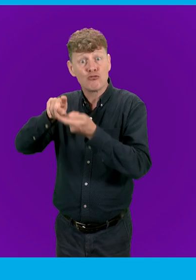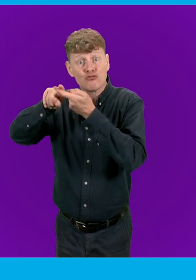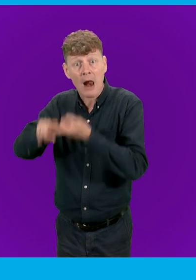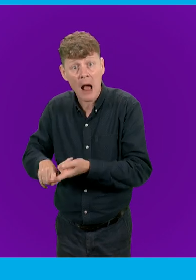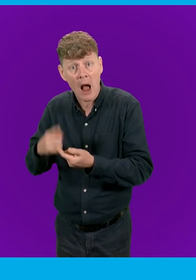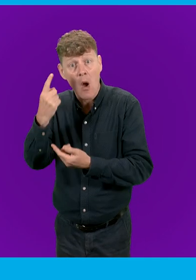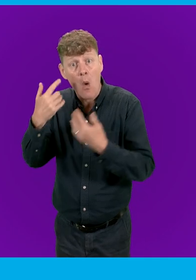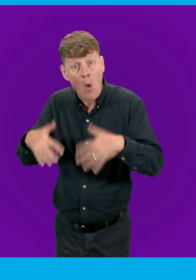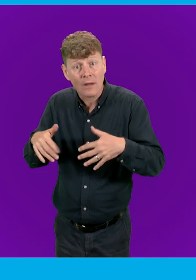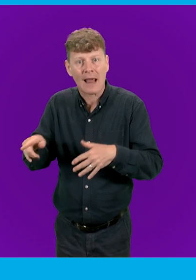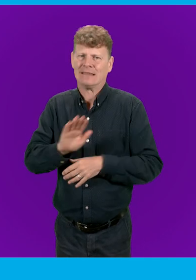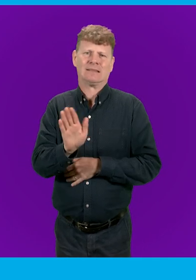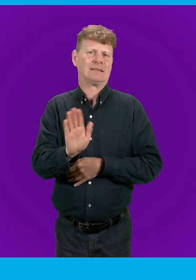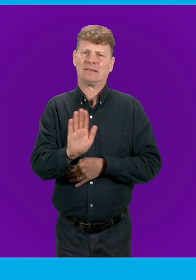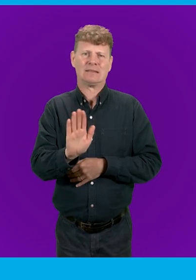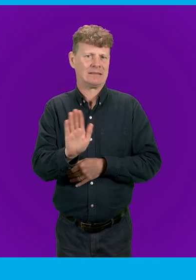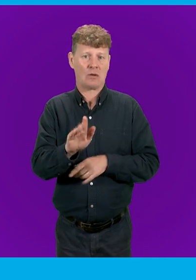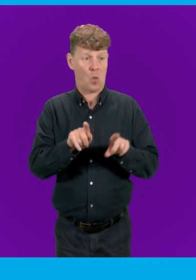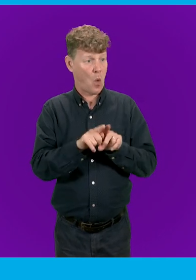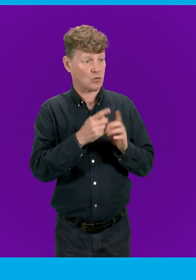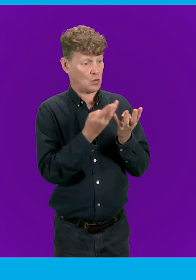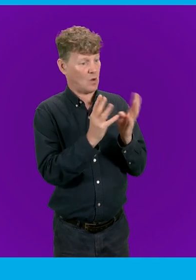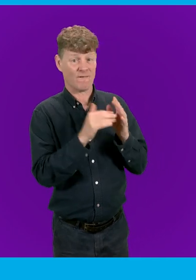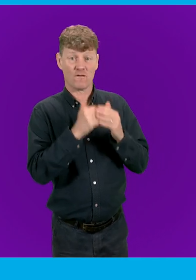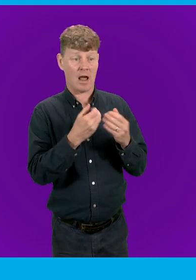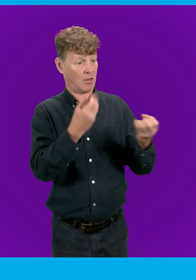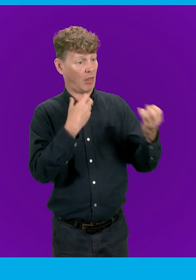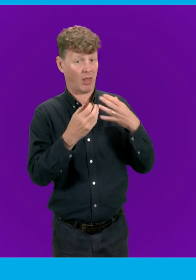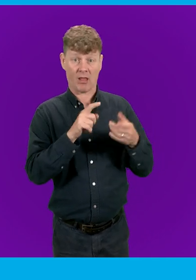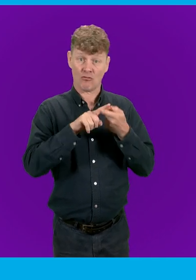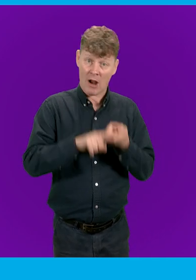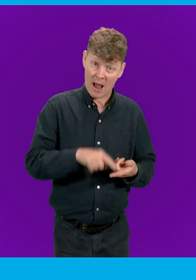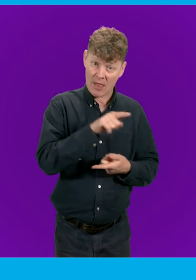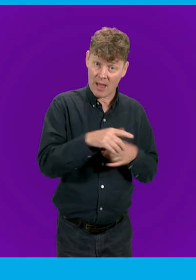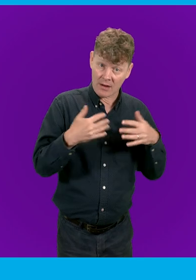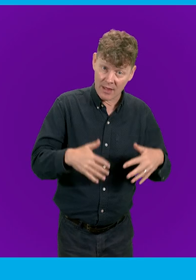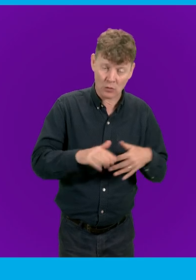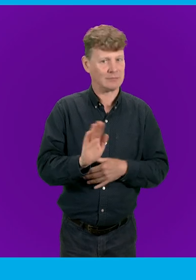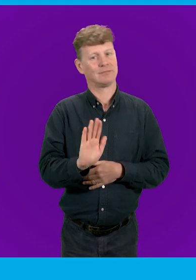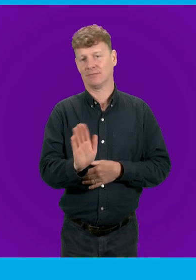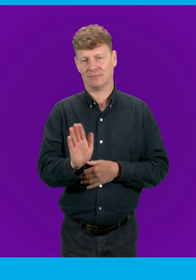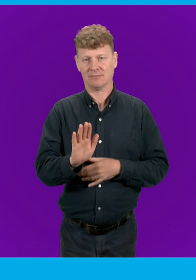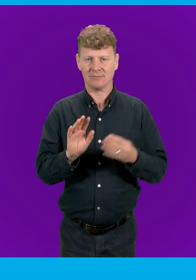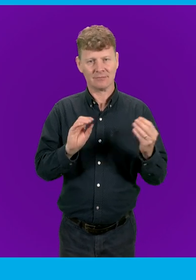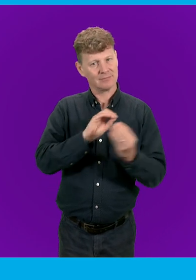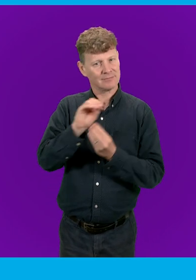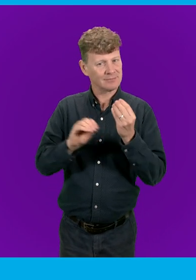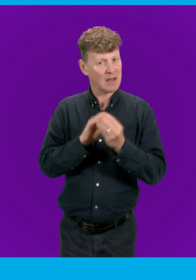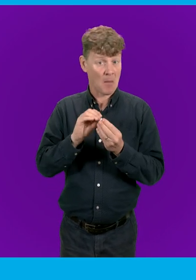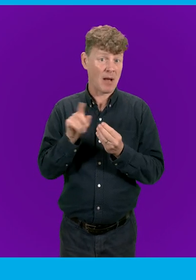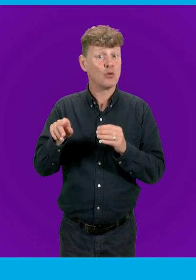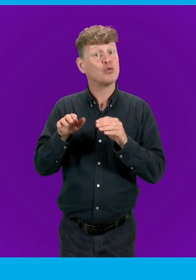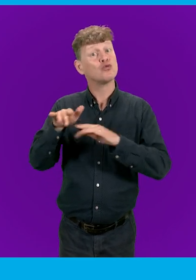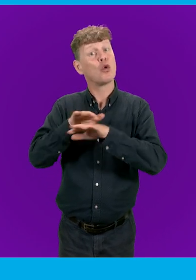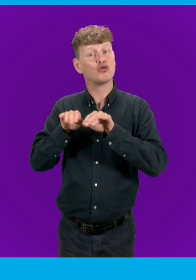just the people you're around. But I think it is definitely affected the way that